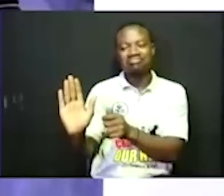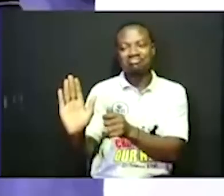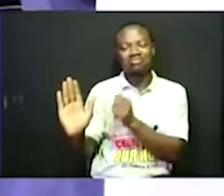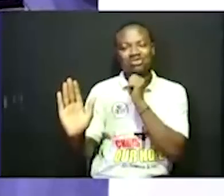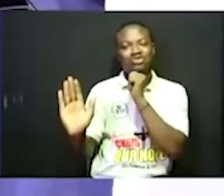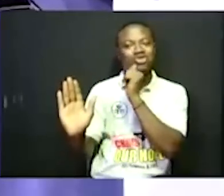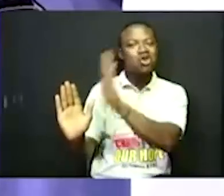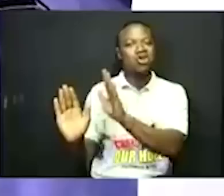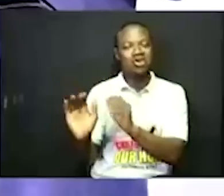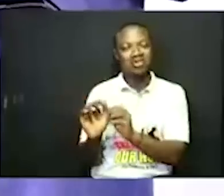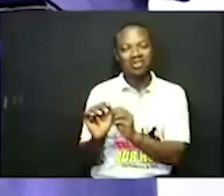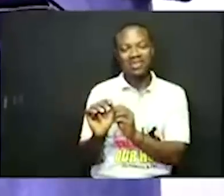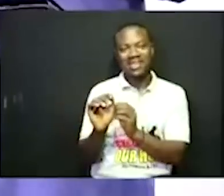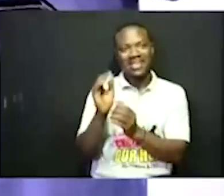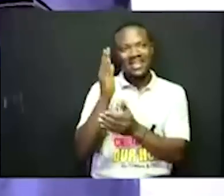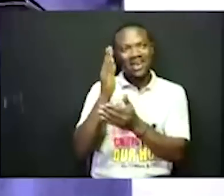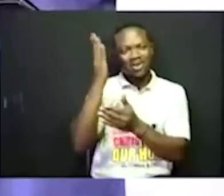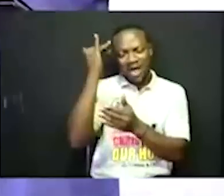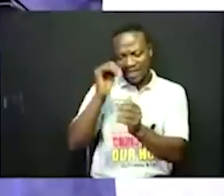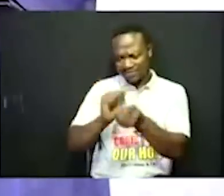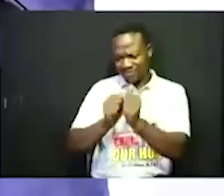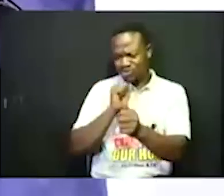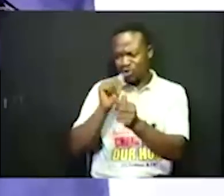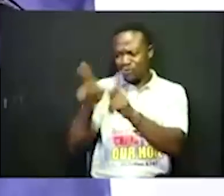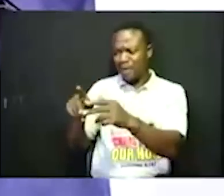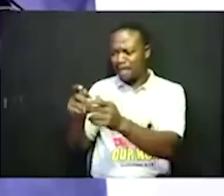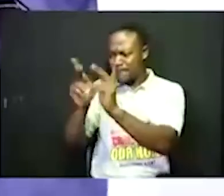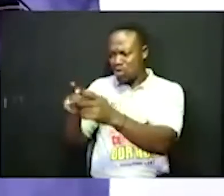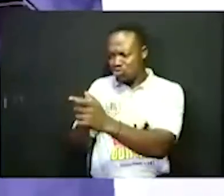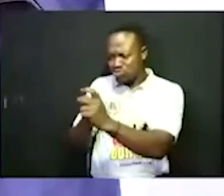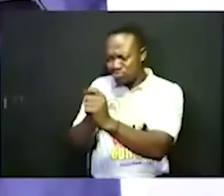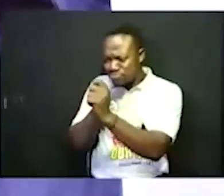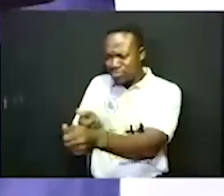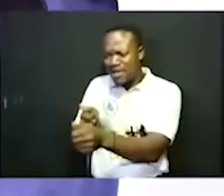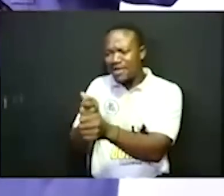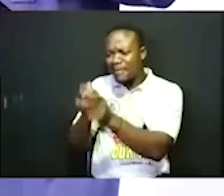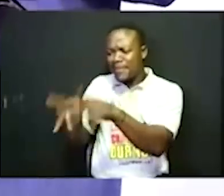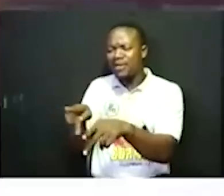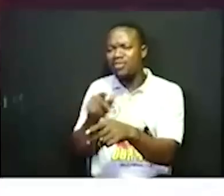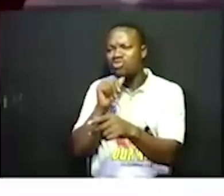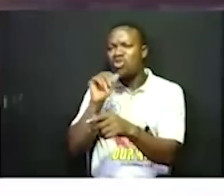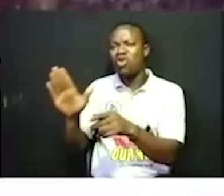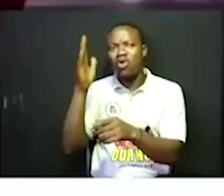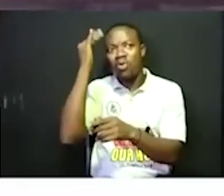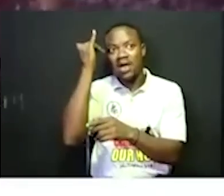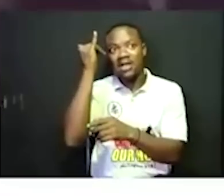Why the race sometimes is not to the swift is something that needs interrogation.